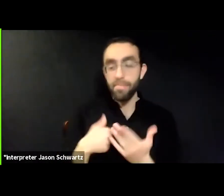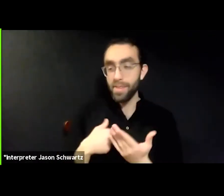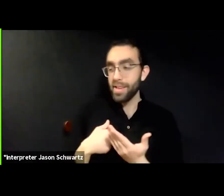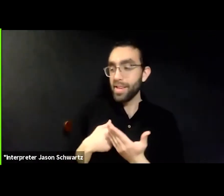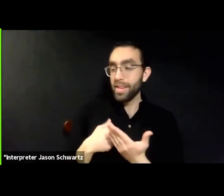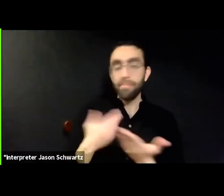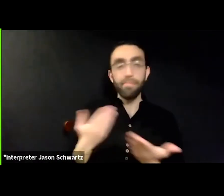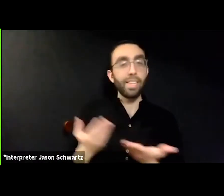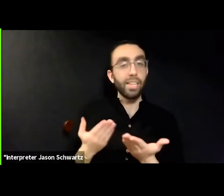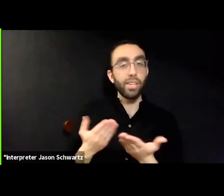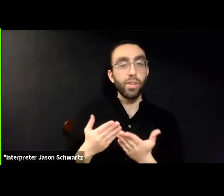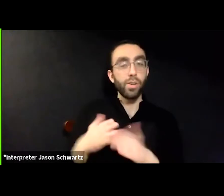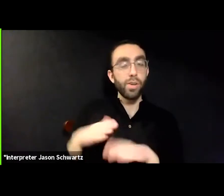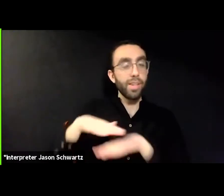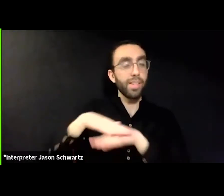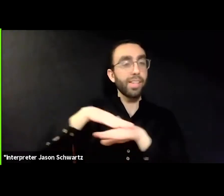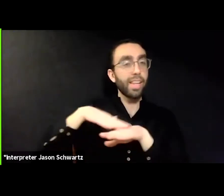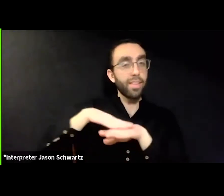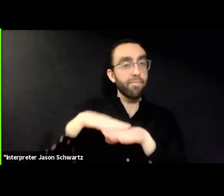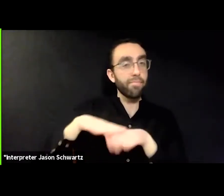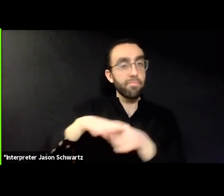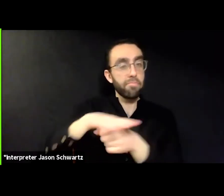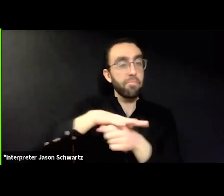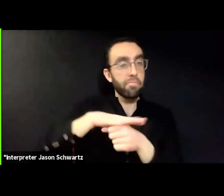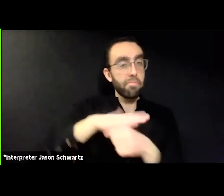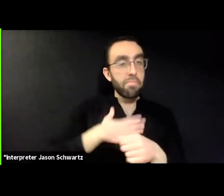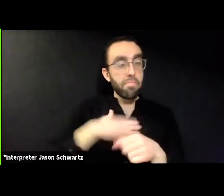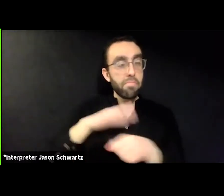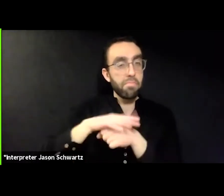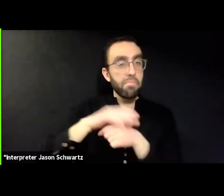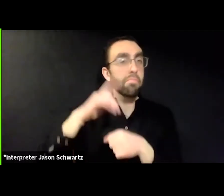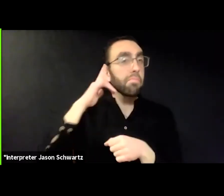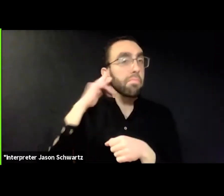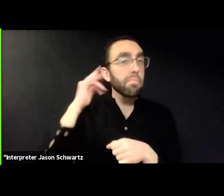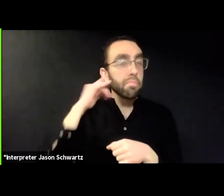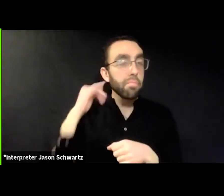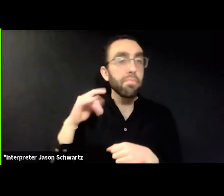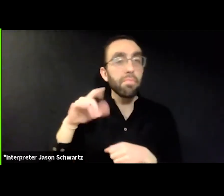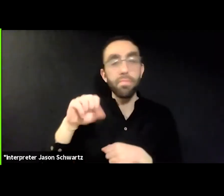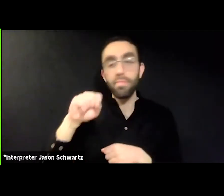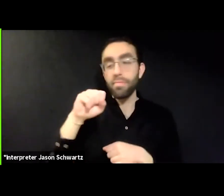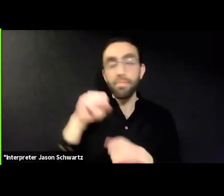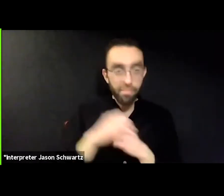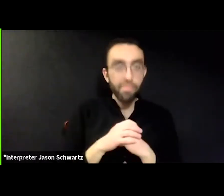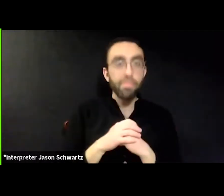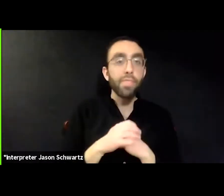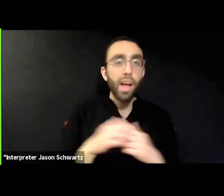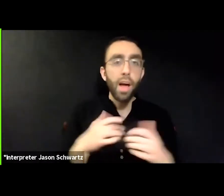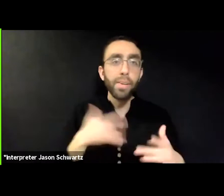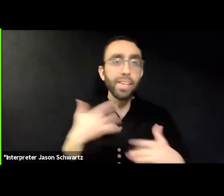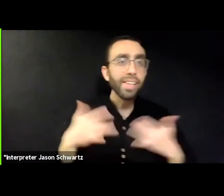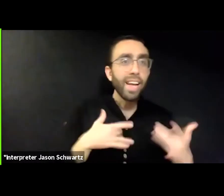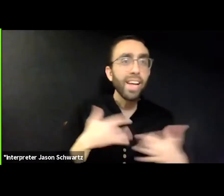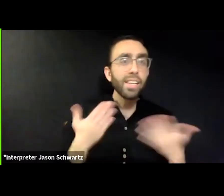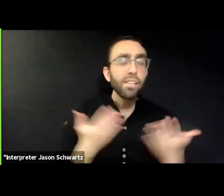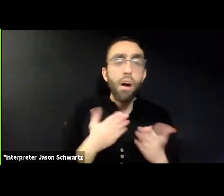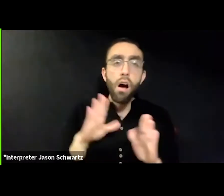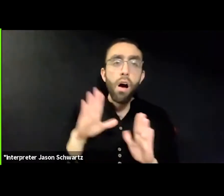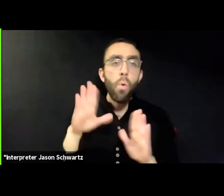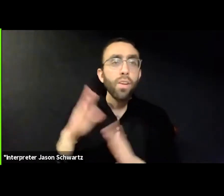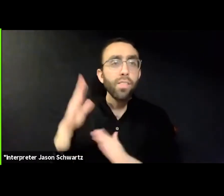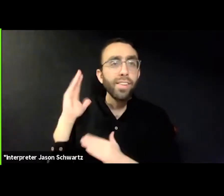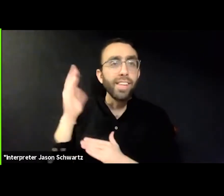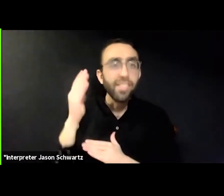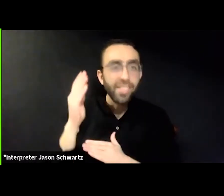Bay Area, California. So I'm excited to be here, y'all. It's gonna be a wonderful conversation. We're definitely